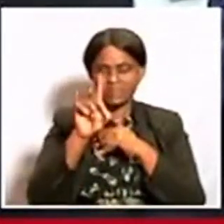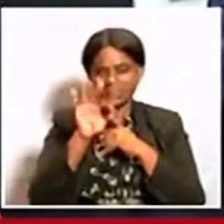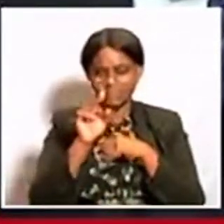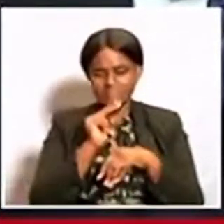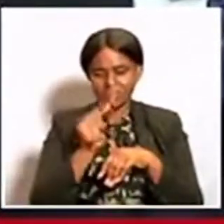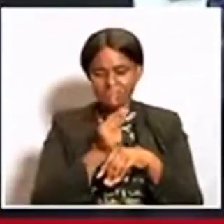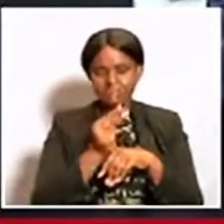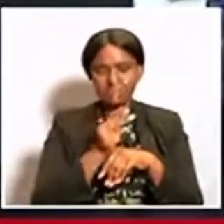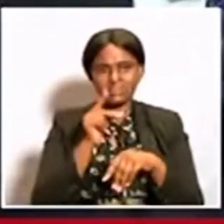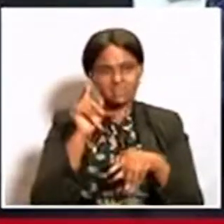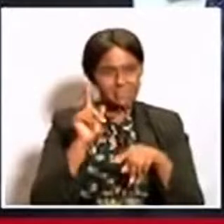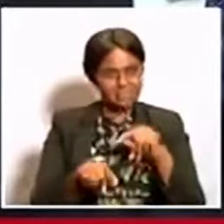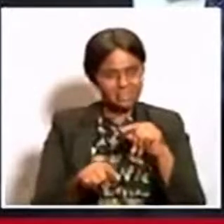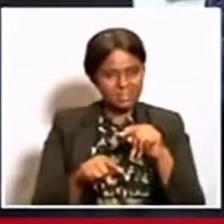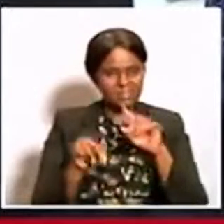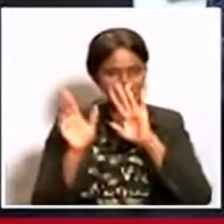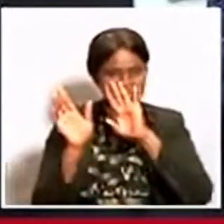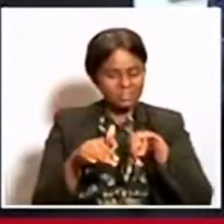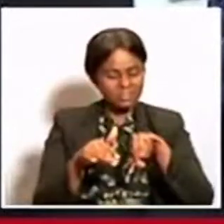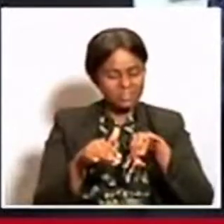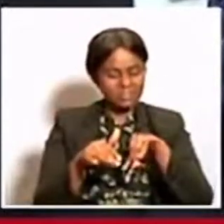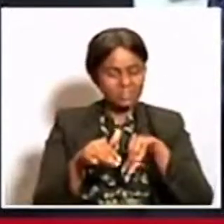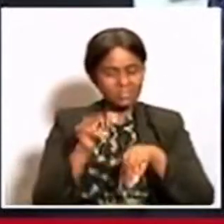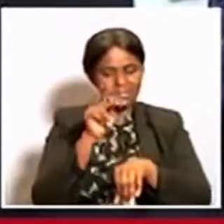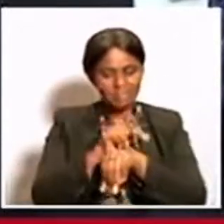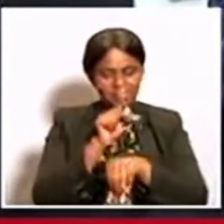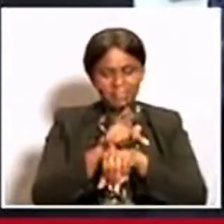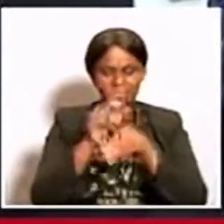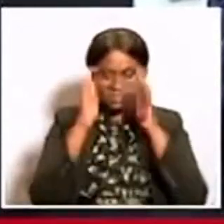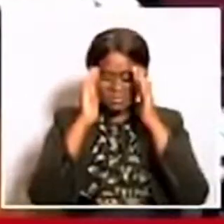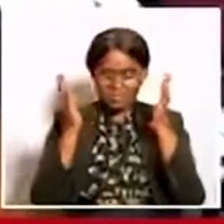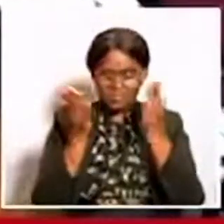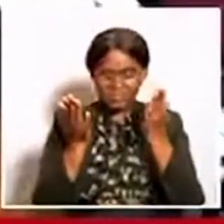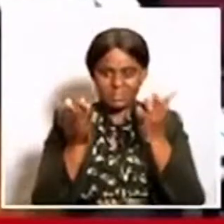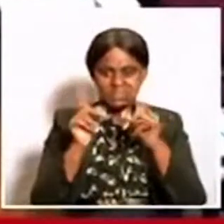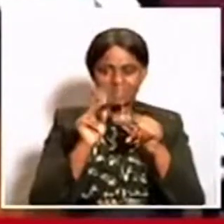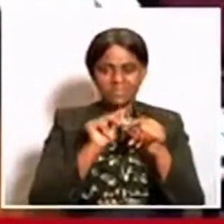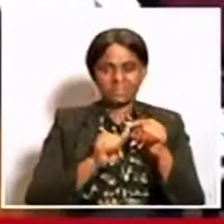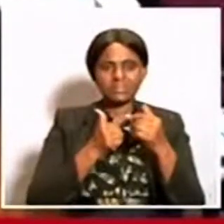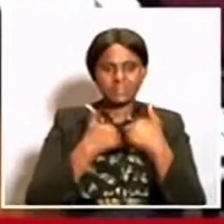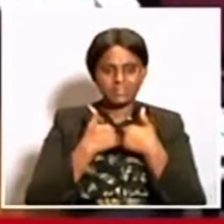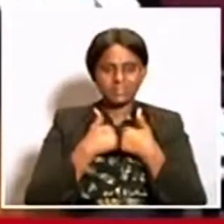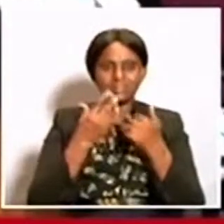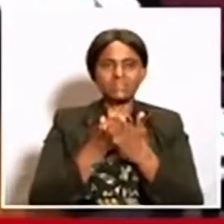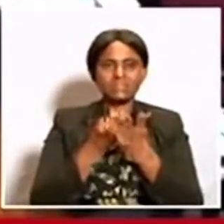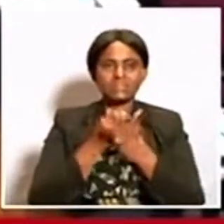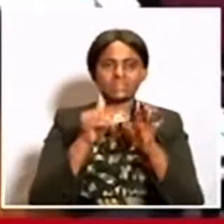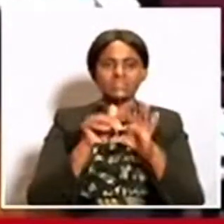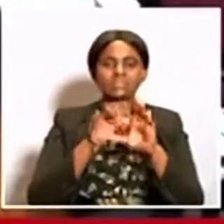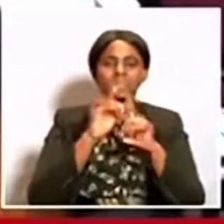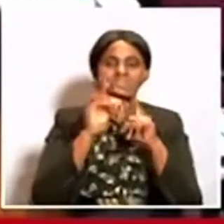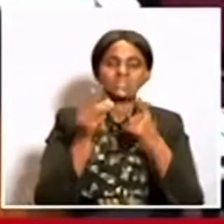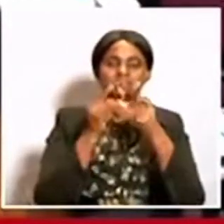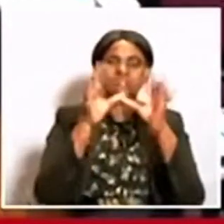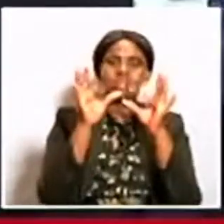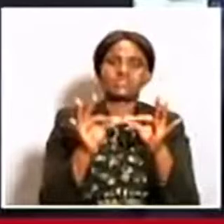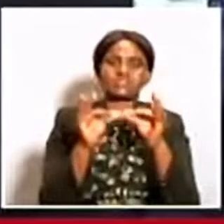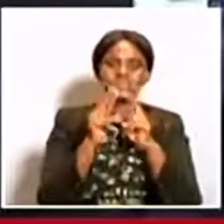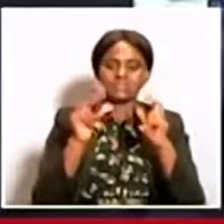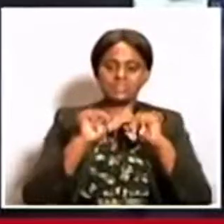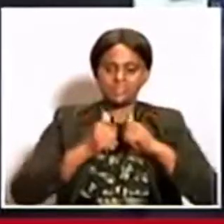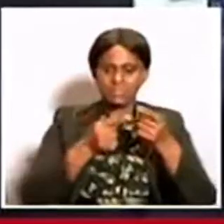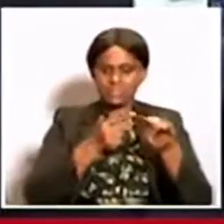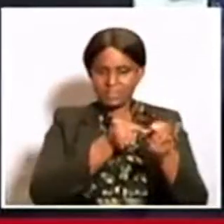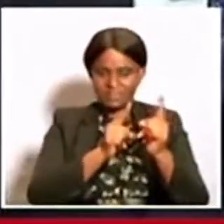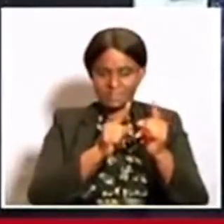cannot leave that project unattended to when we have the money in the district account. So we got